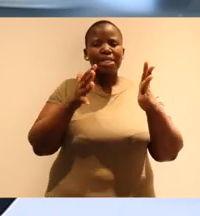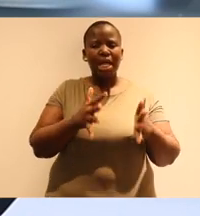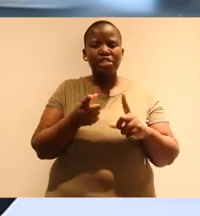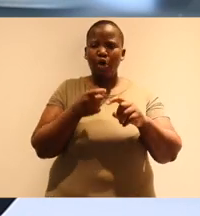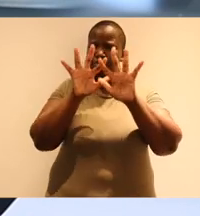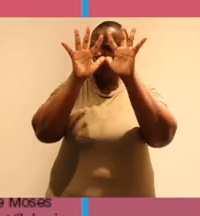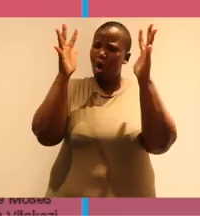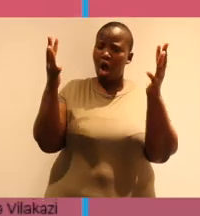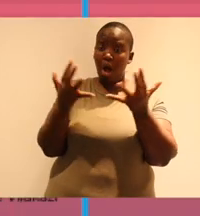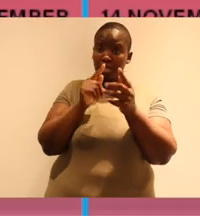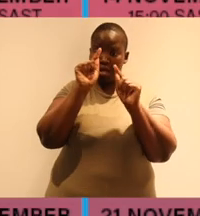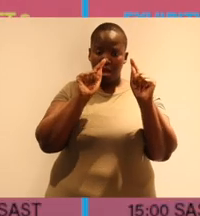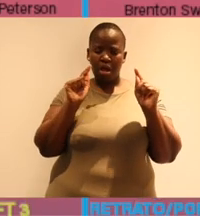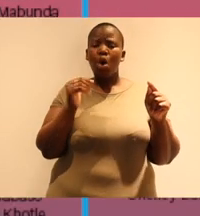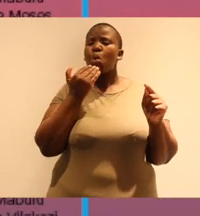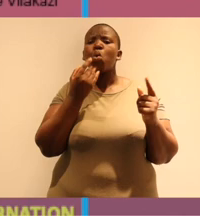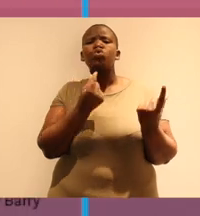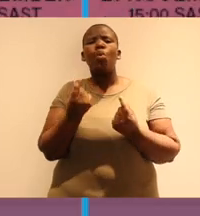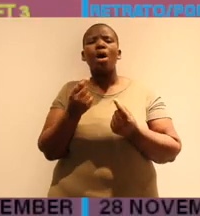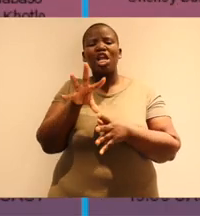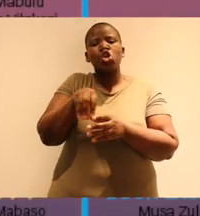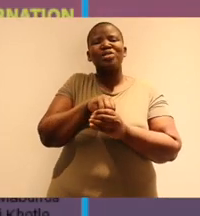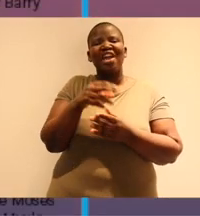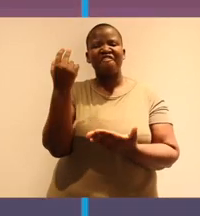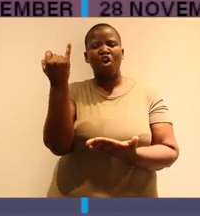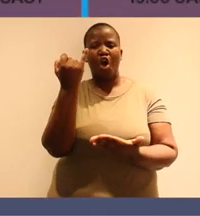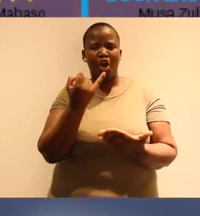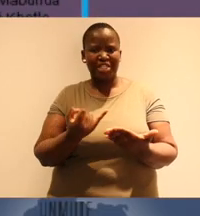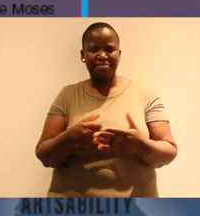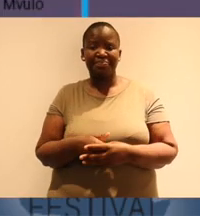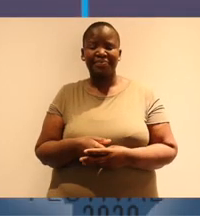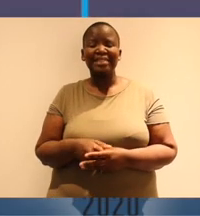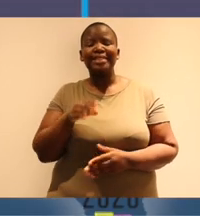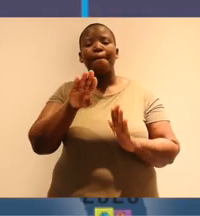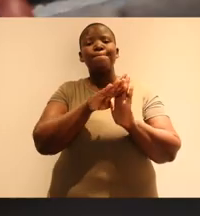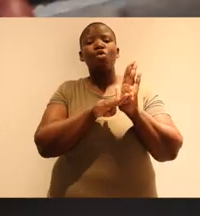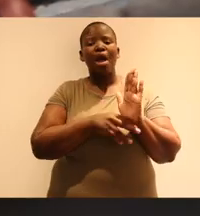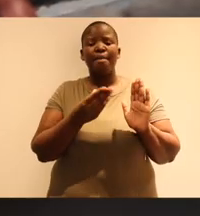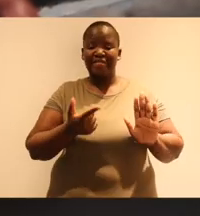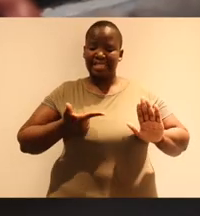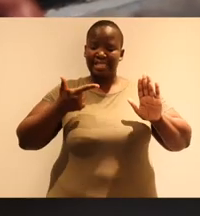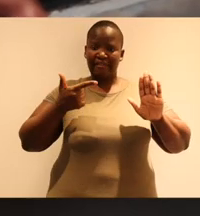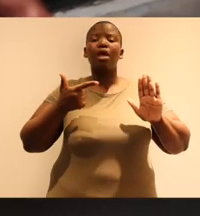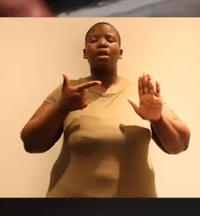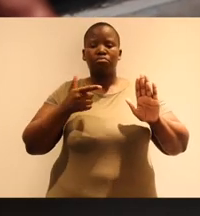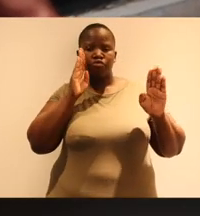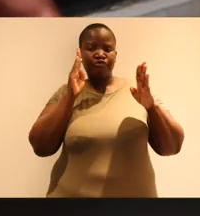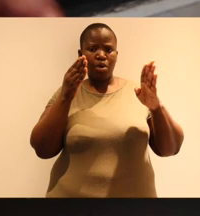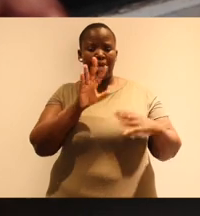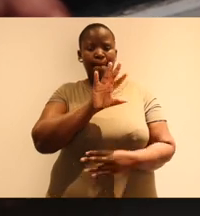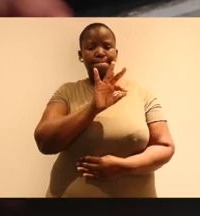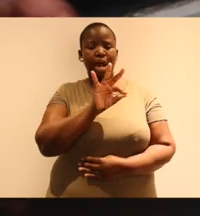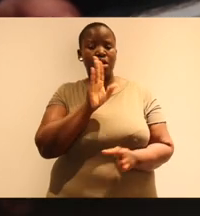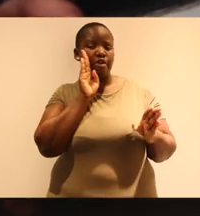are pioneering inclusive arts. The program is curated into 7 focuses, where on Monday we'll be focusing on